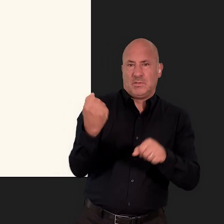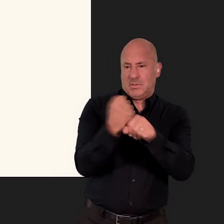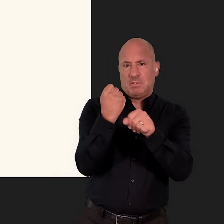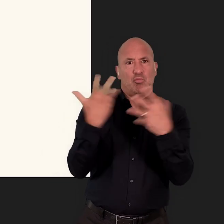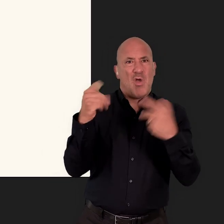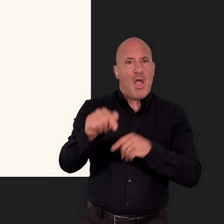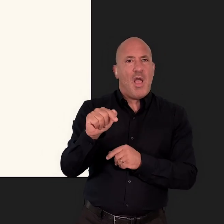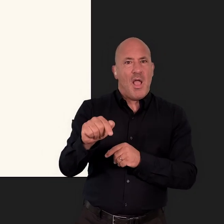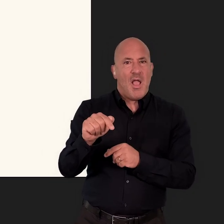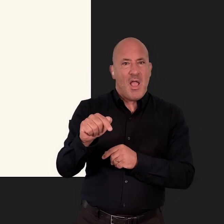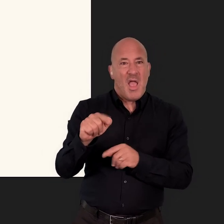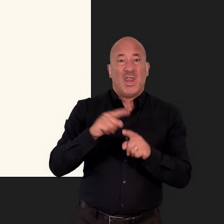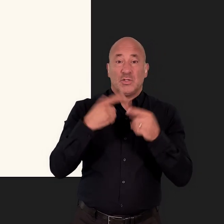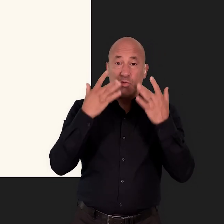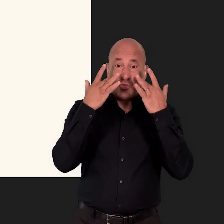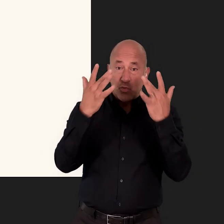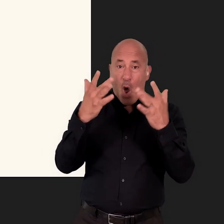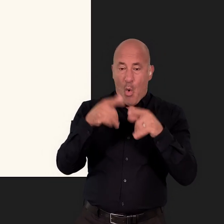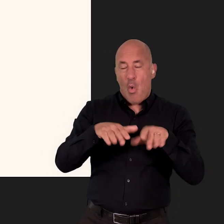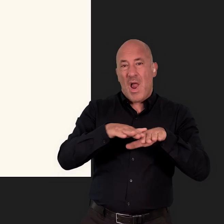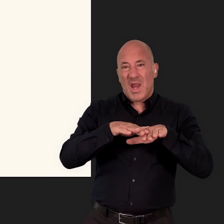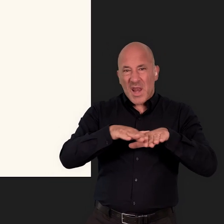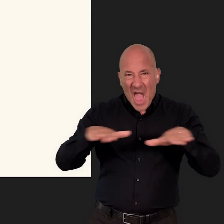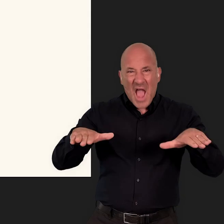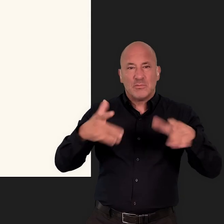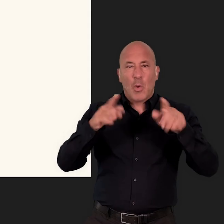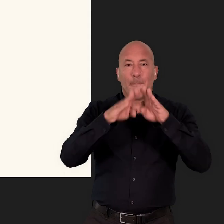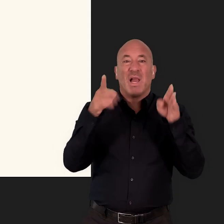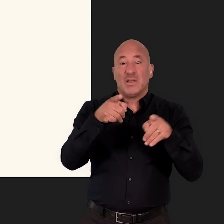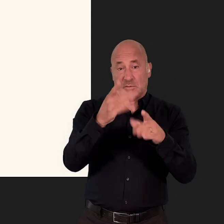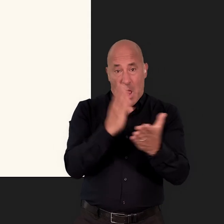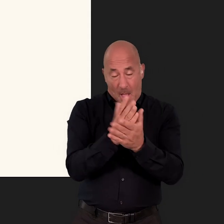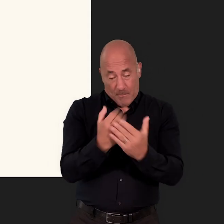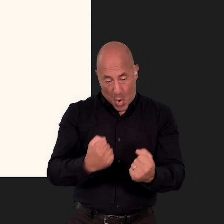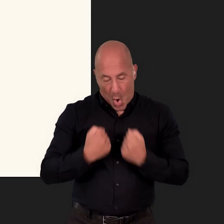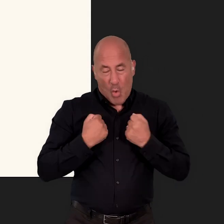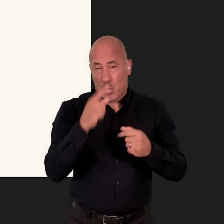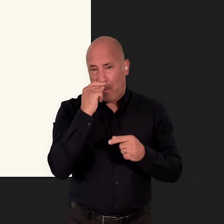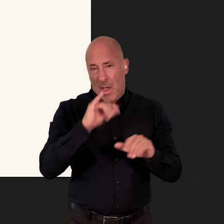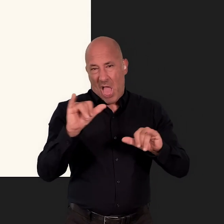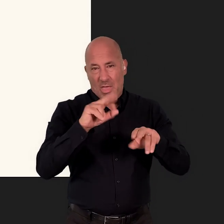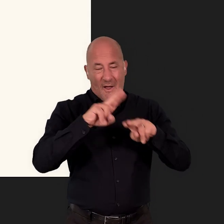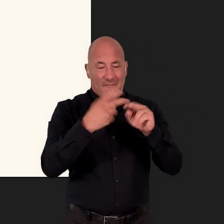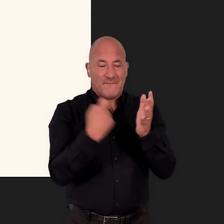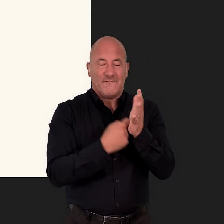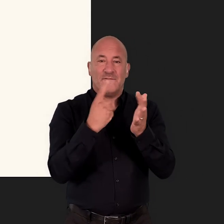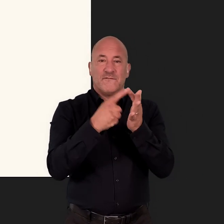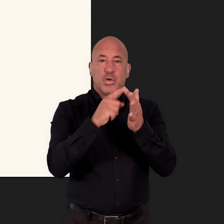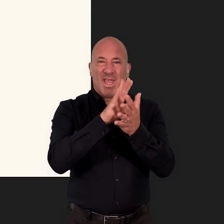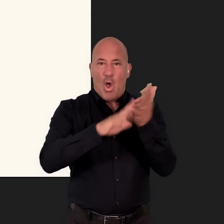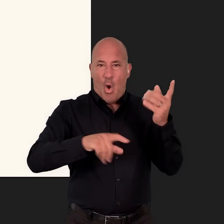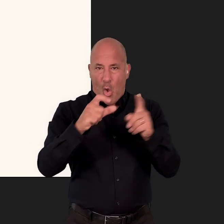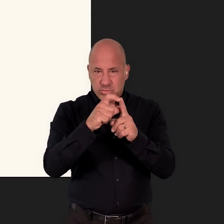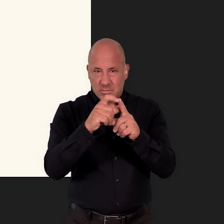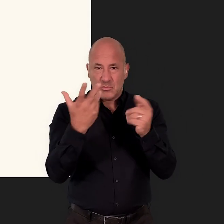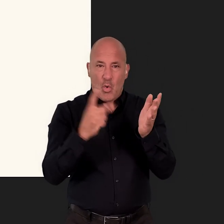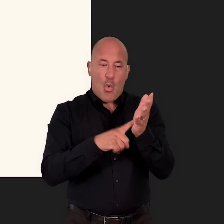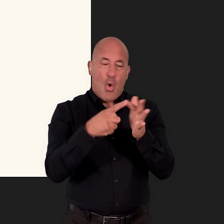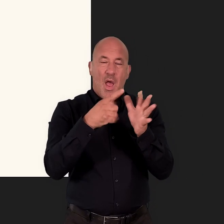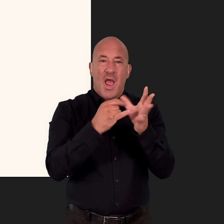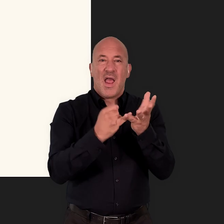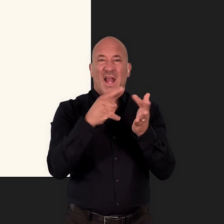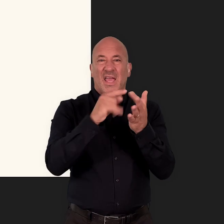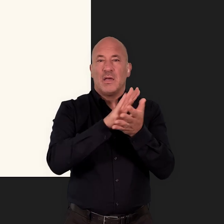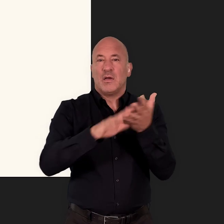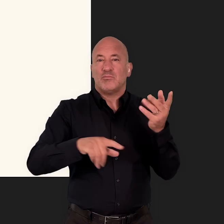works will take place, and you will need to be able to demonstrate that you own the land and/or buildings as either a freehold or